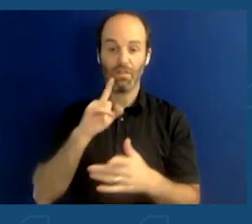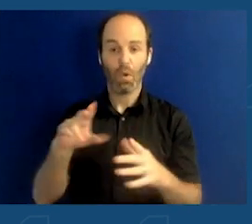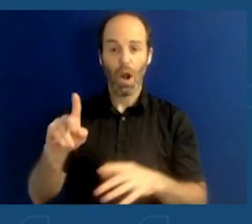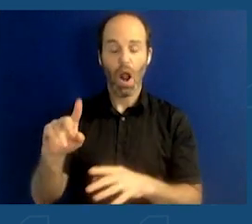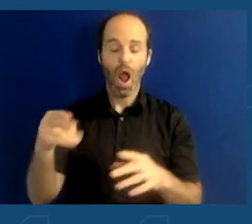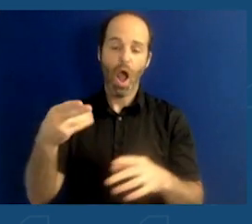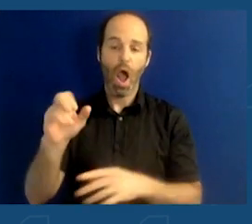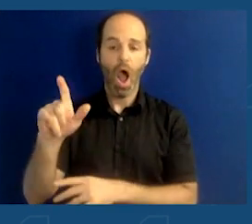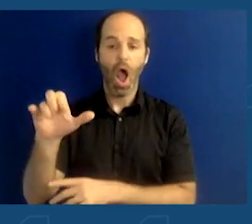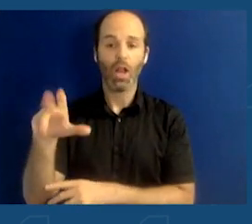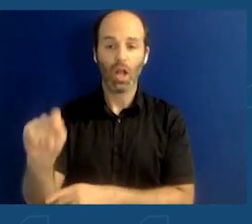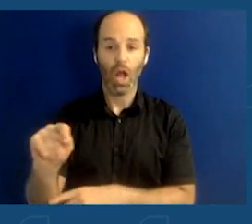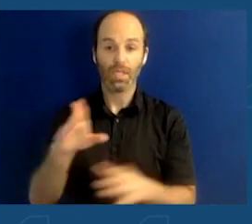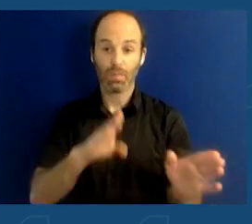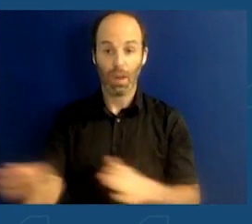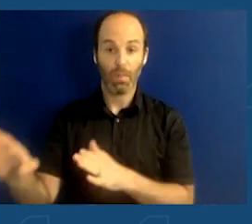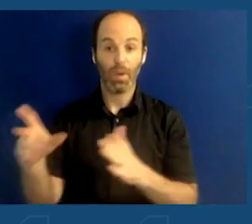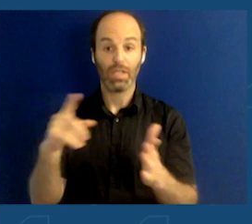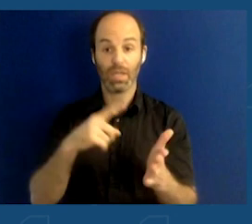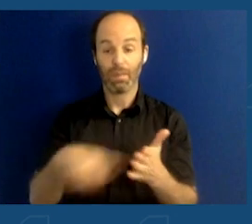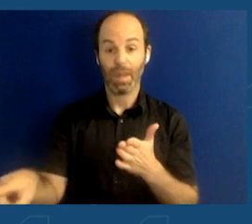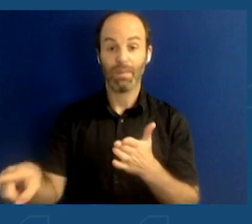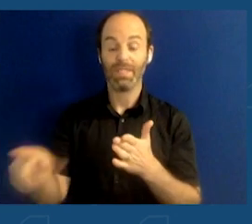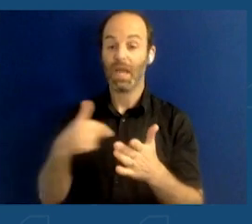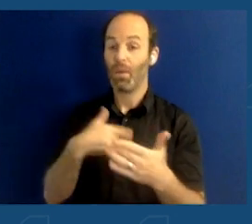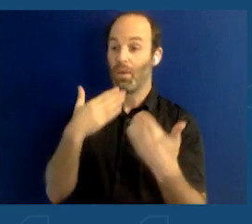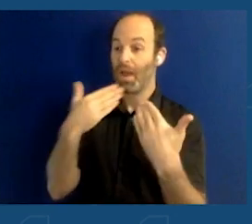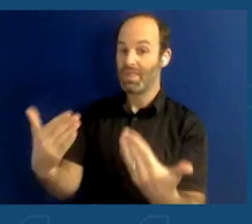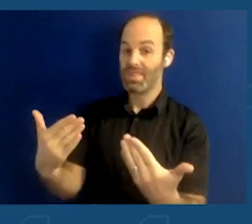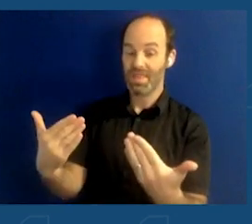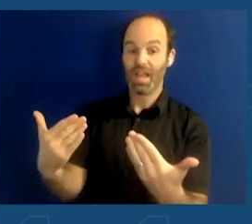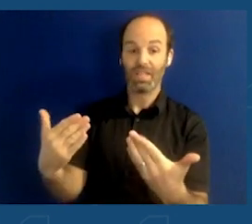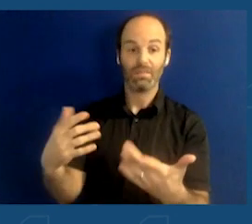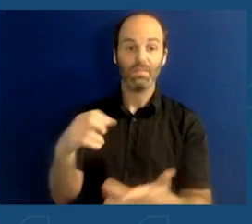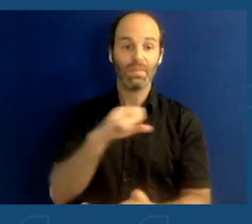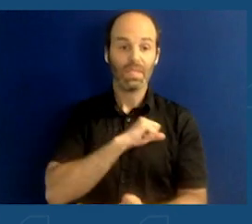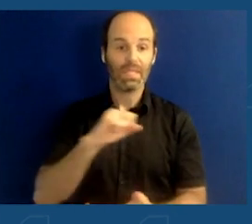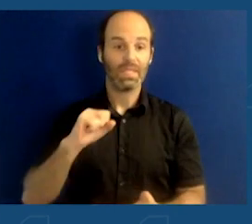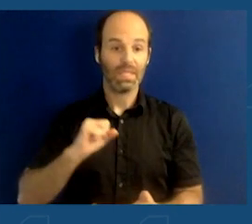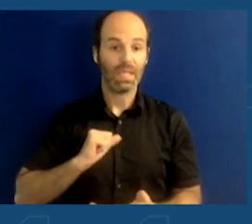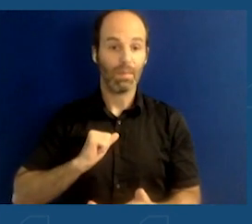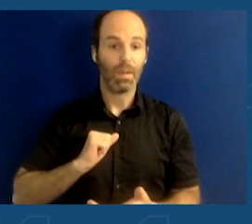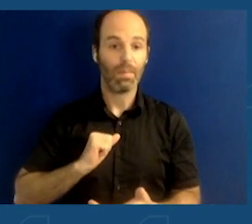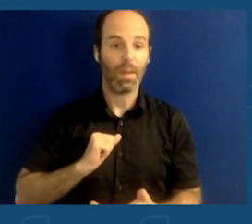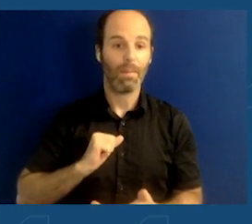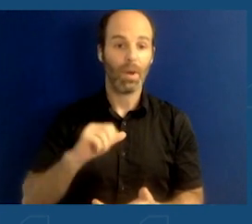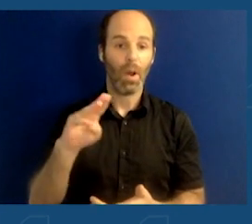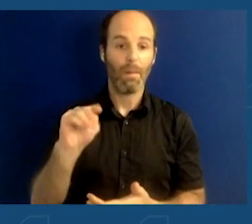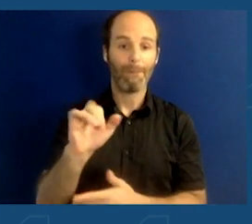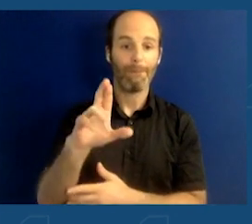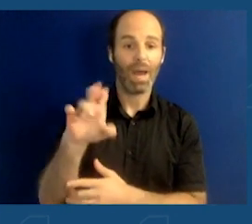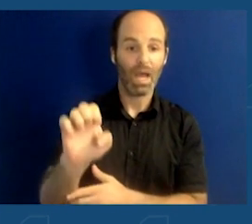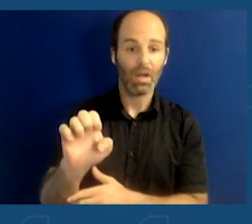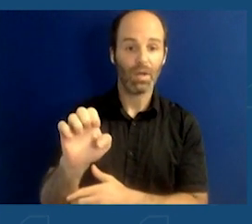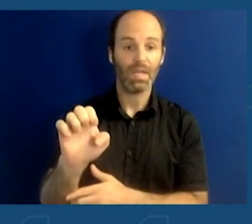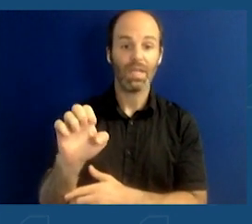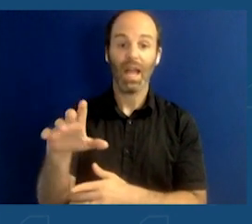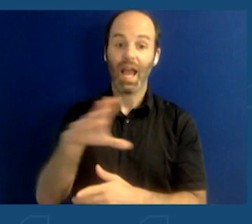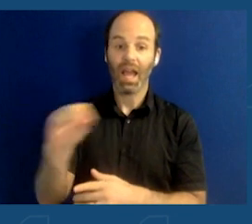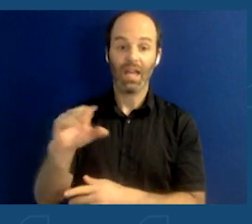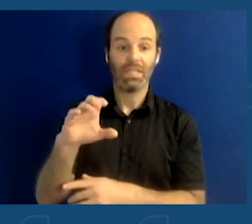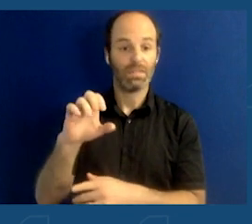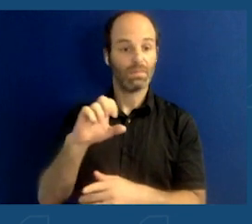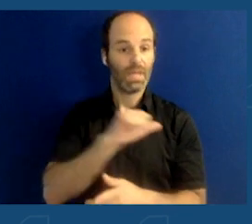Senator Zellner Myrie for his leadership on this, and Member of Assembly Simcha Eichenstein. I want to thank both of you